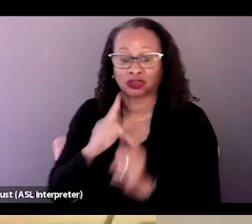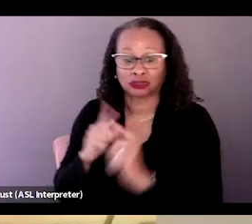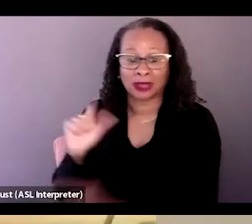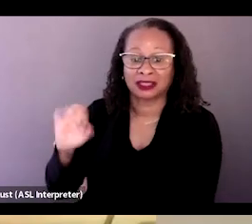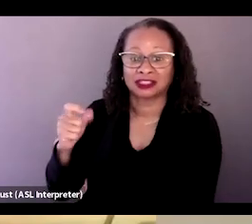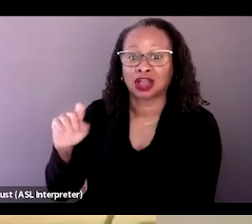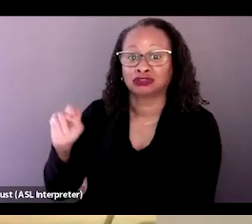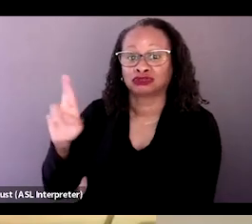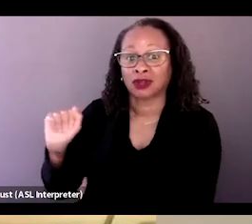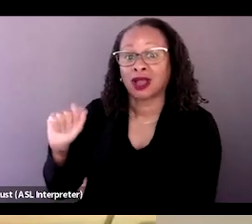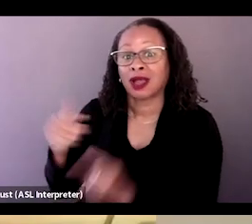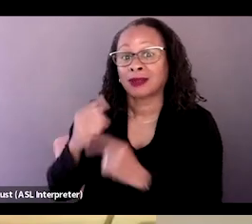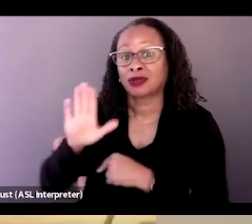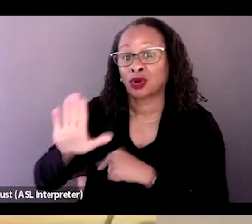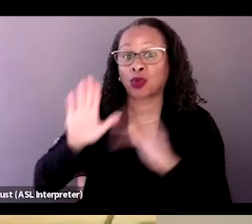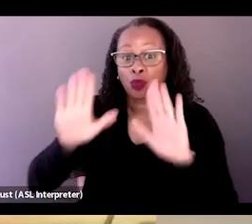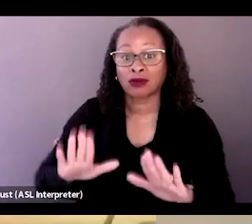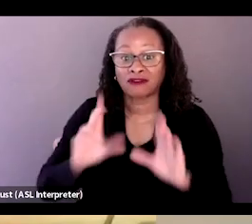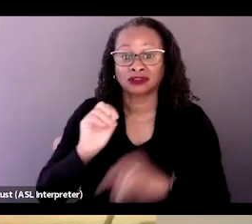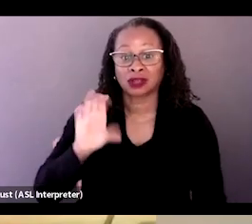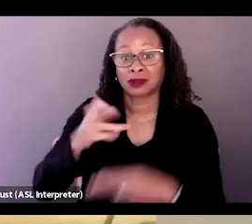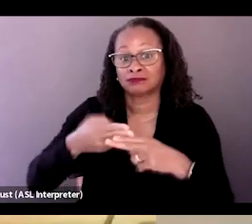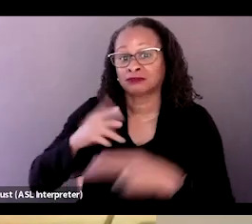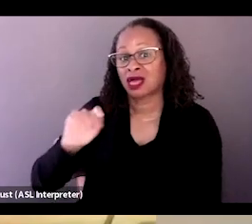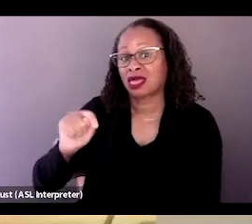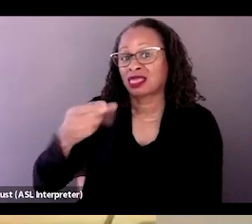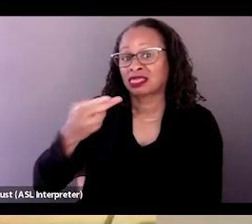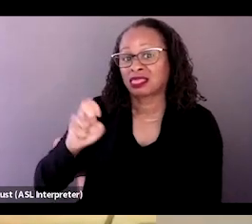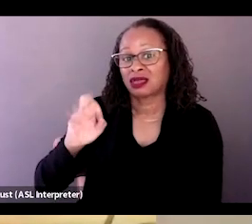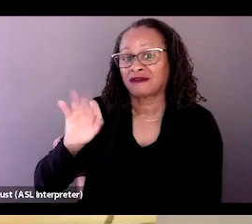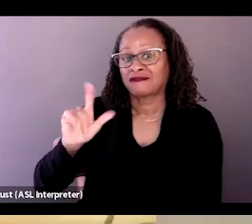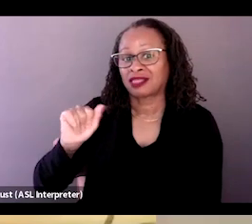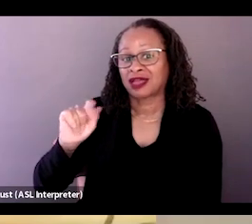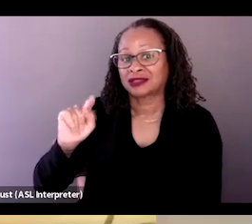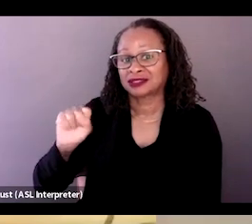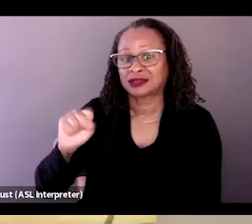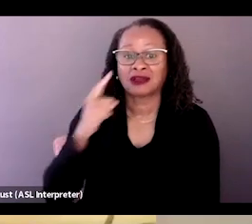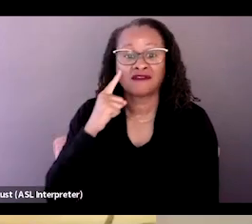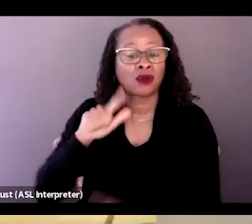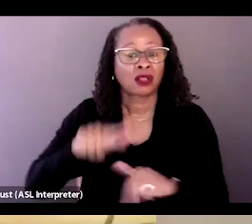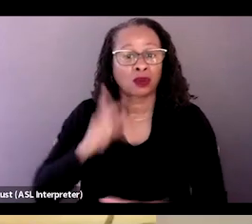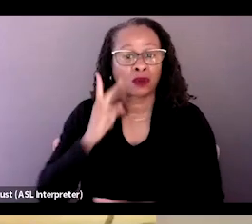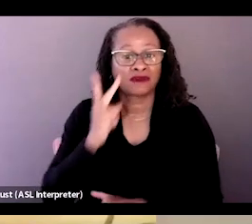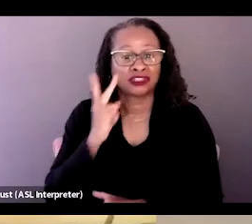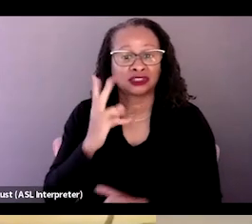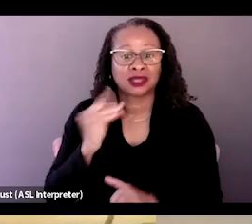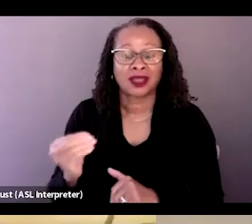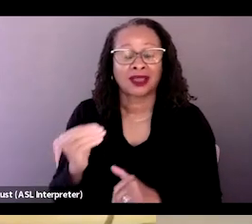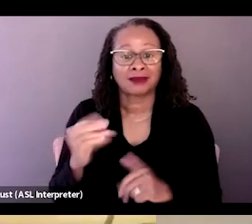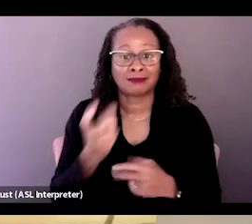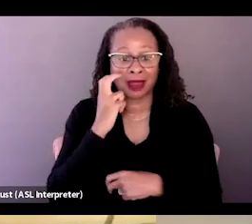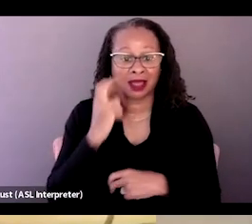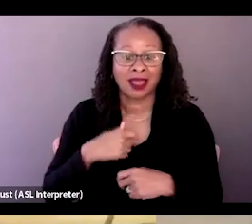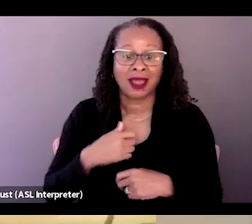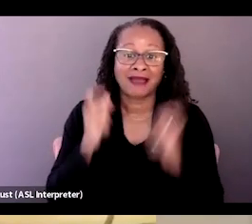wonderful documentary, The Flats. Um, for our low vision and blind attendees, I have a beard, I have